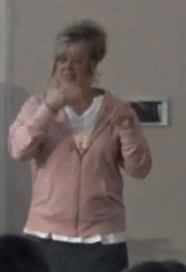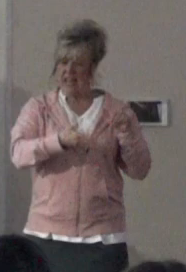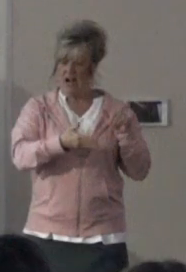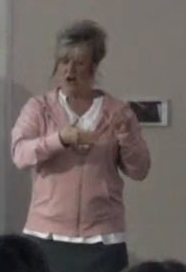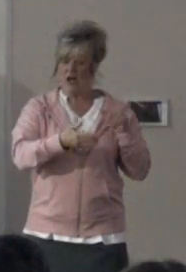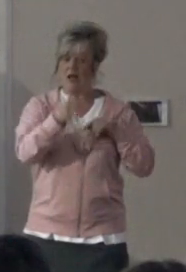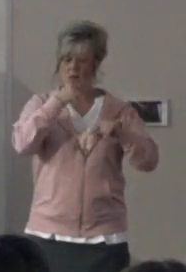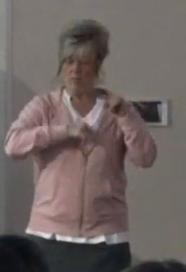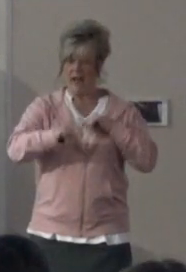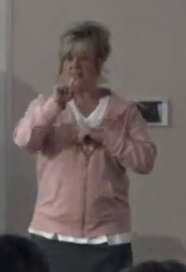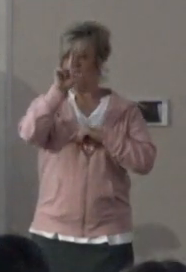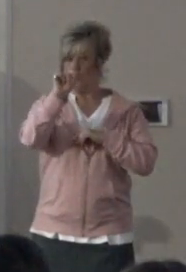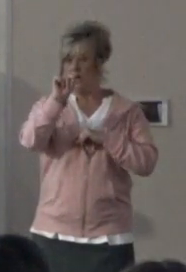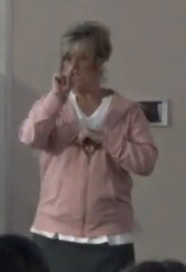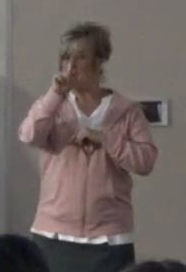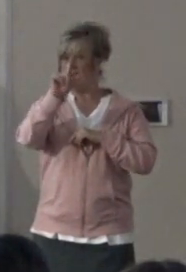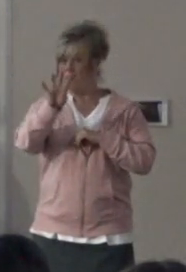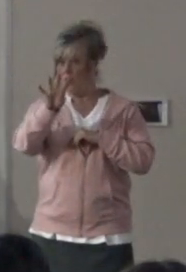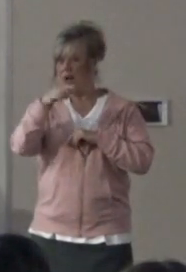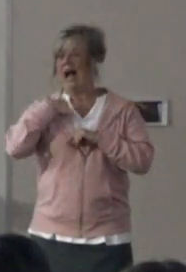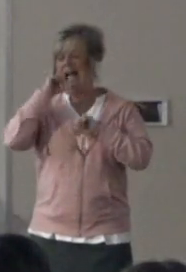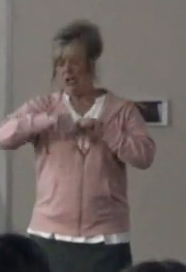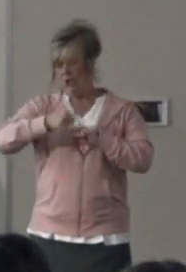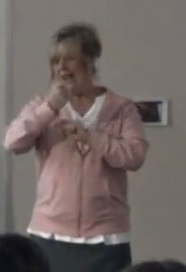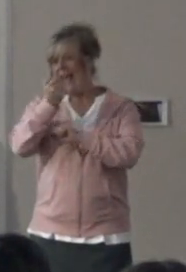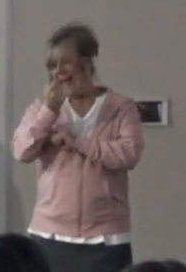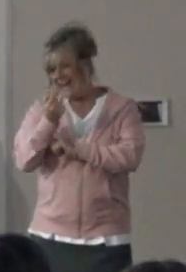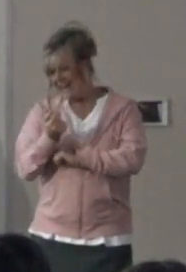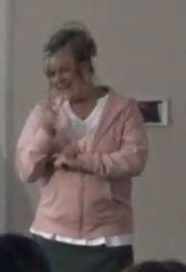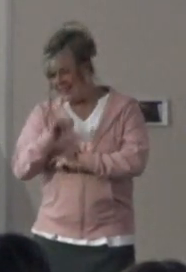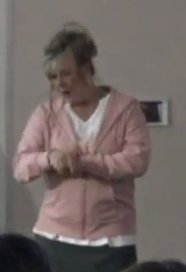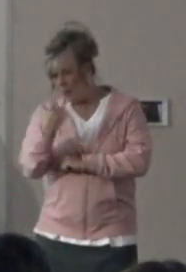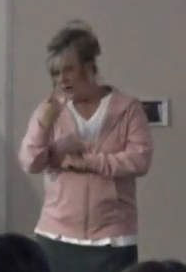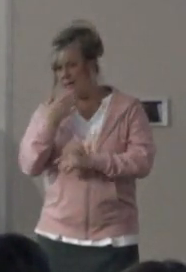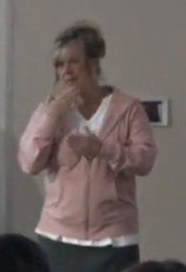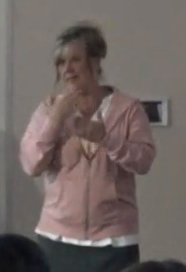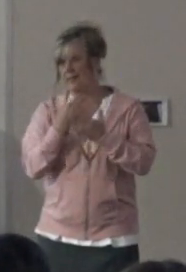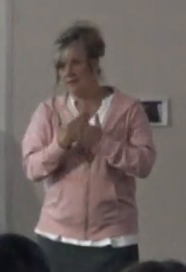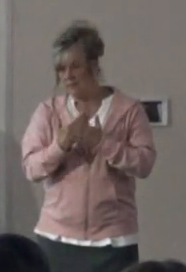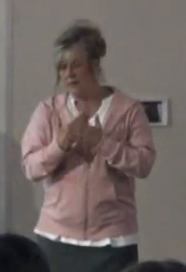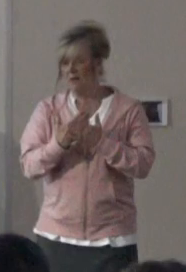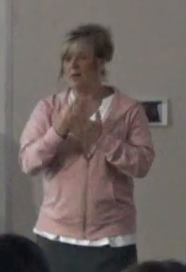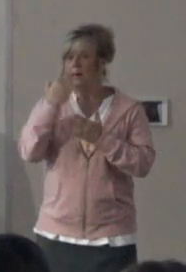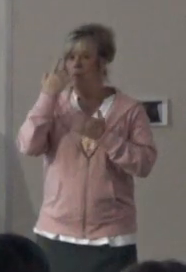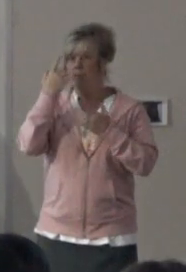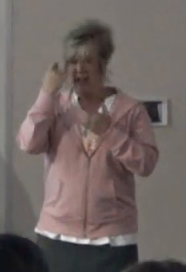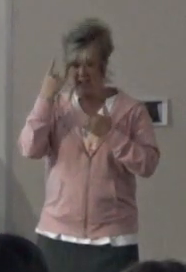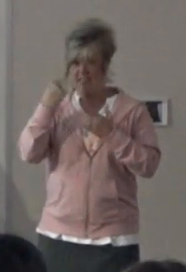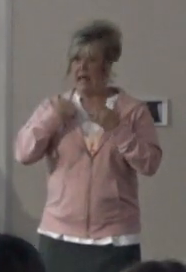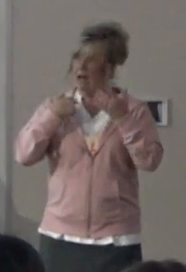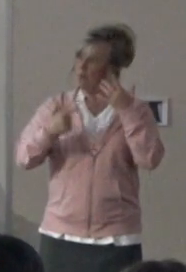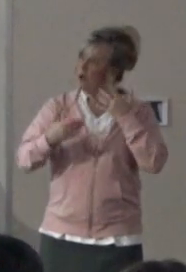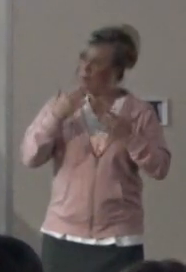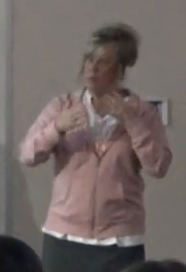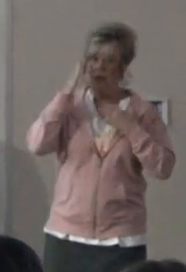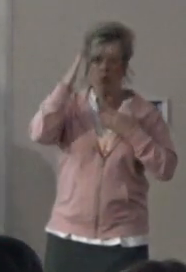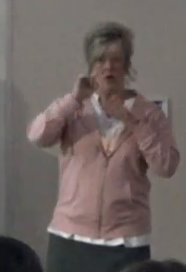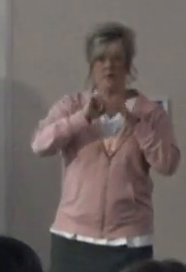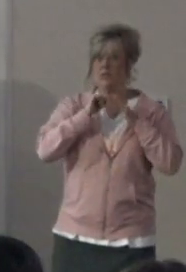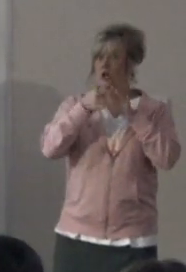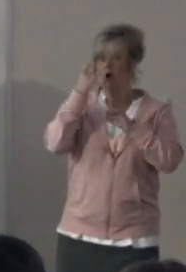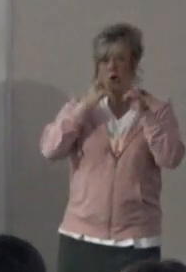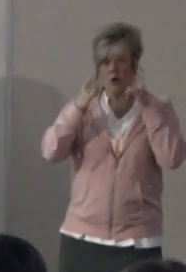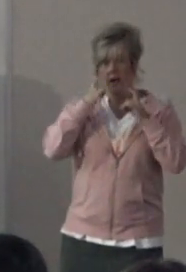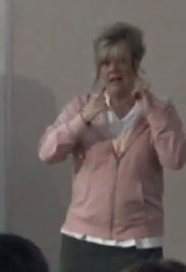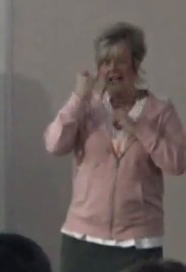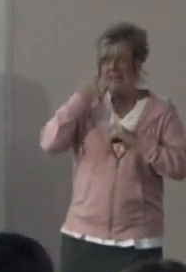me back to the 2024 version, and I could edit that. And thank goodness, because I would have probably started crying if I had to redesign the whole thing.